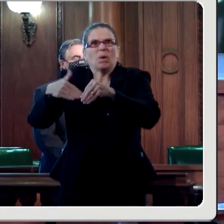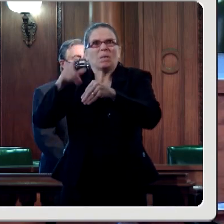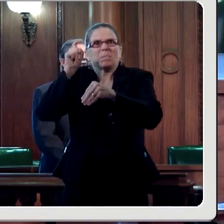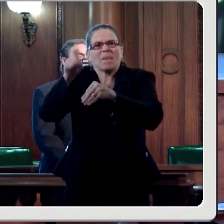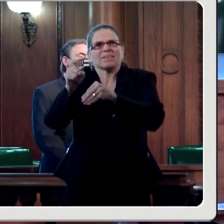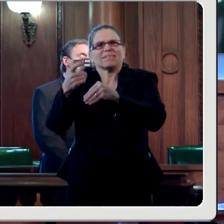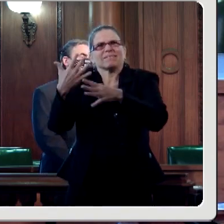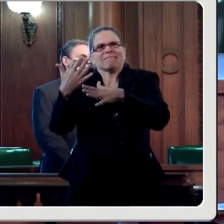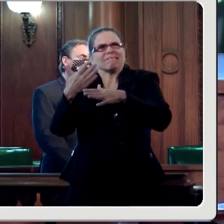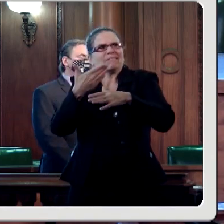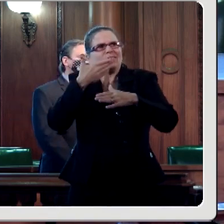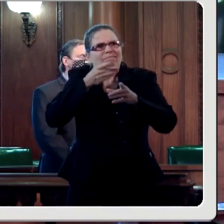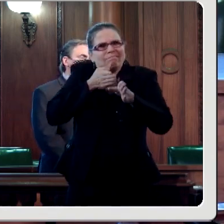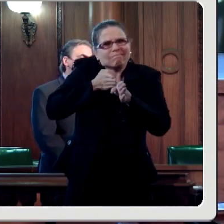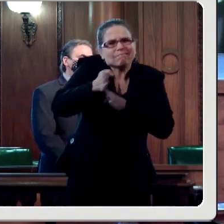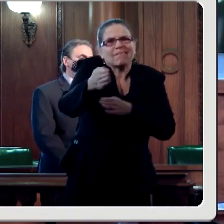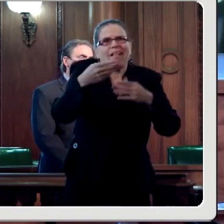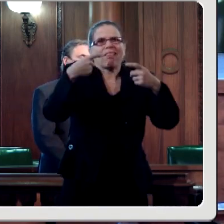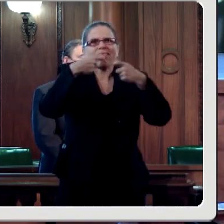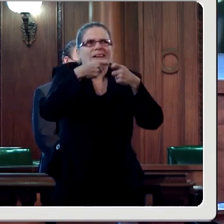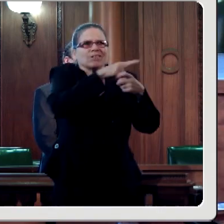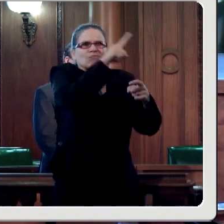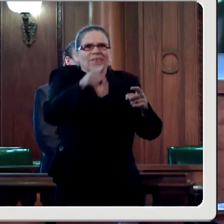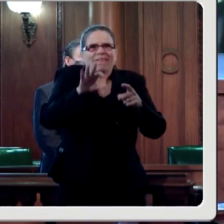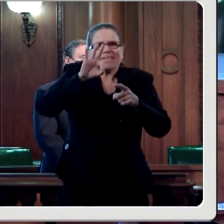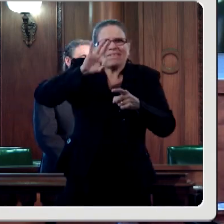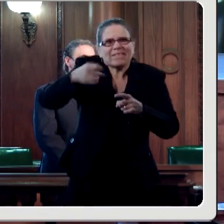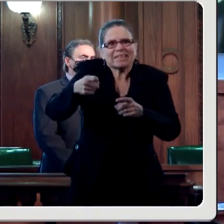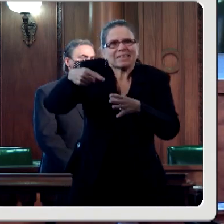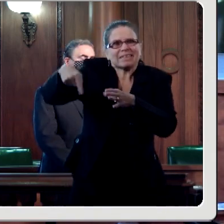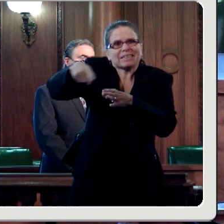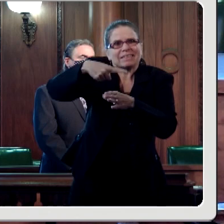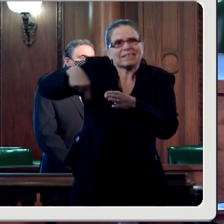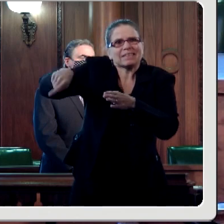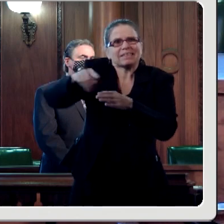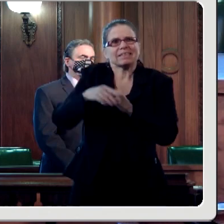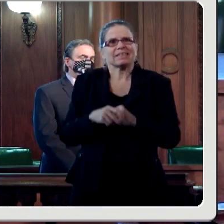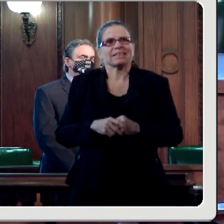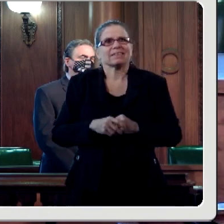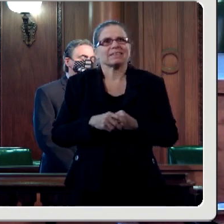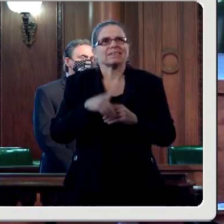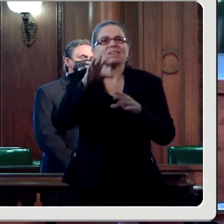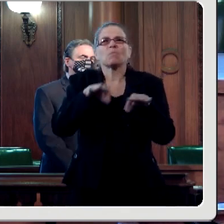your own electrician. So please make sure if you are without power to get a hold of Eversource.